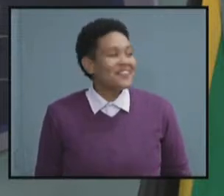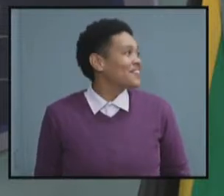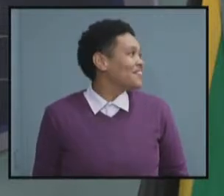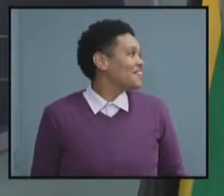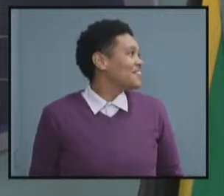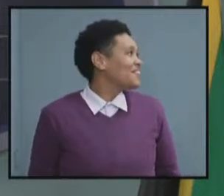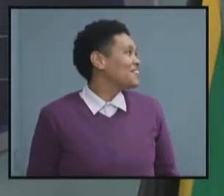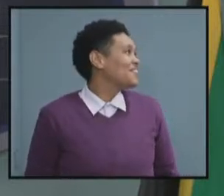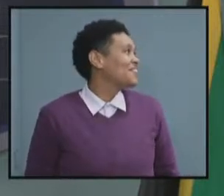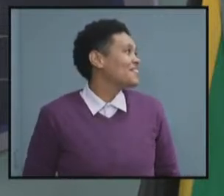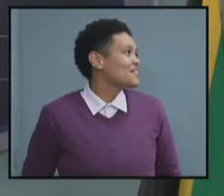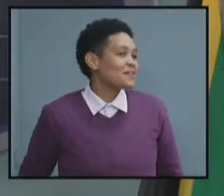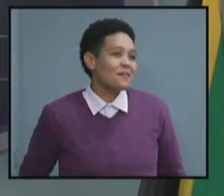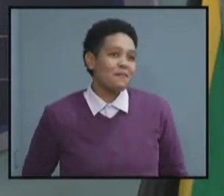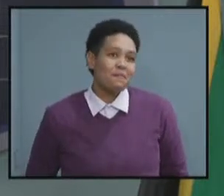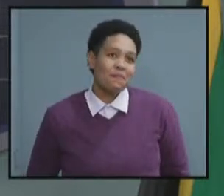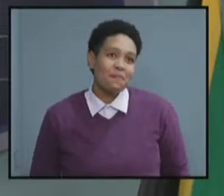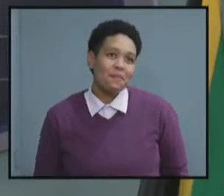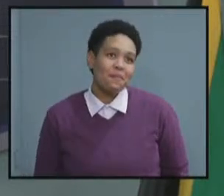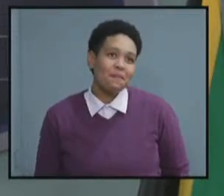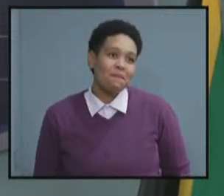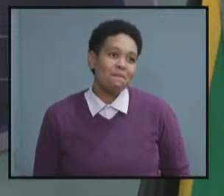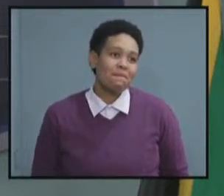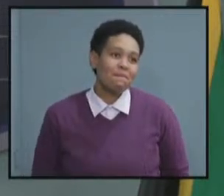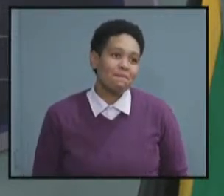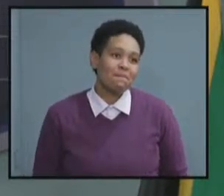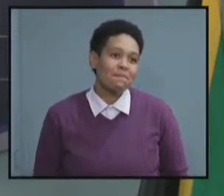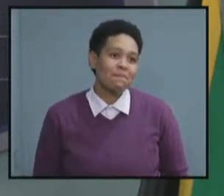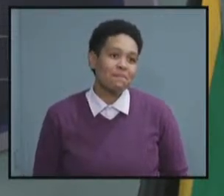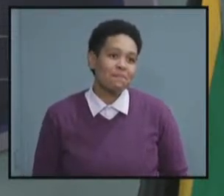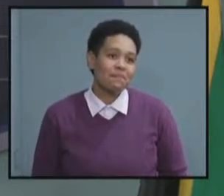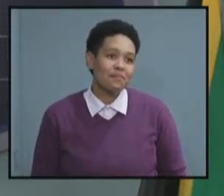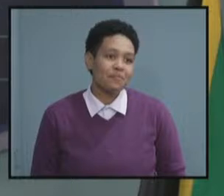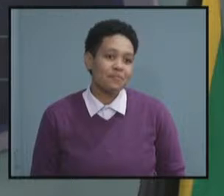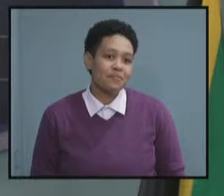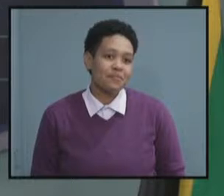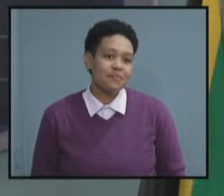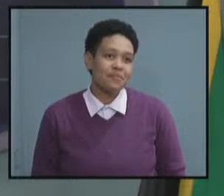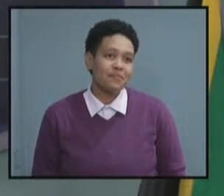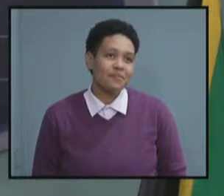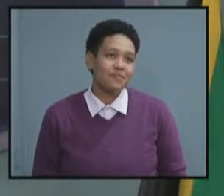to the Minister, of National Security, if he is there.